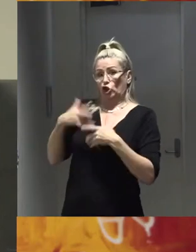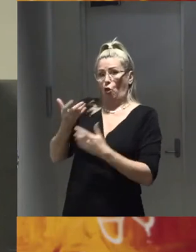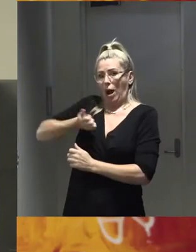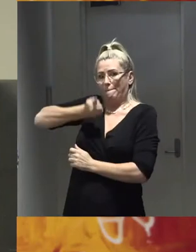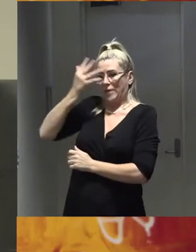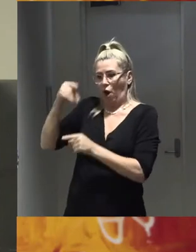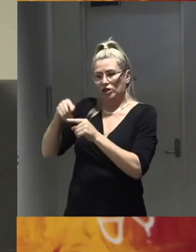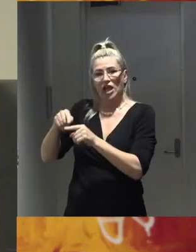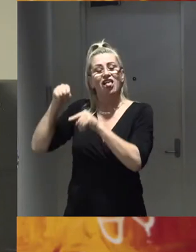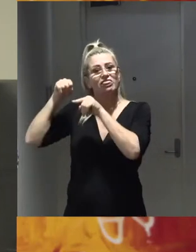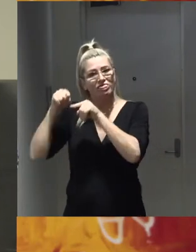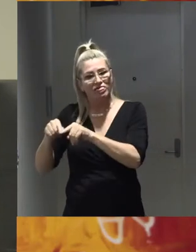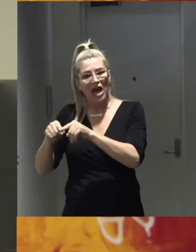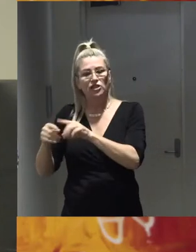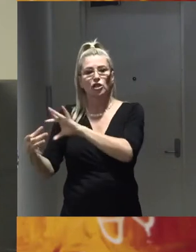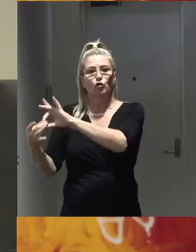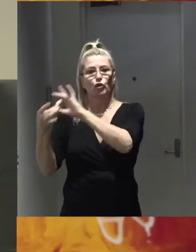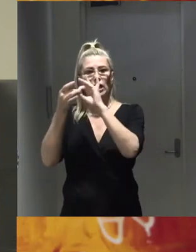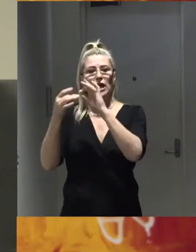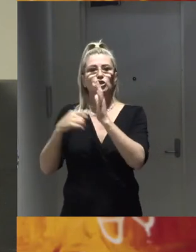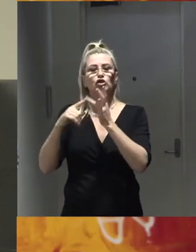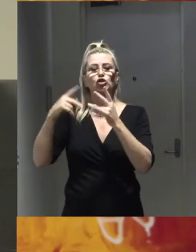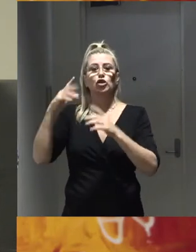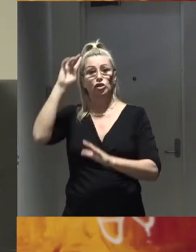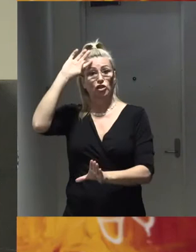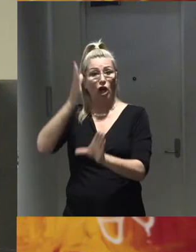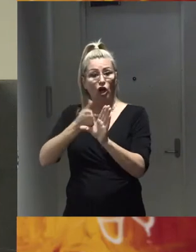been associated with increased psychological distress.